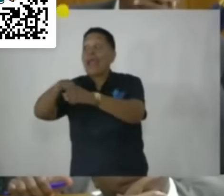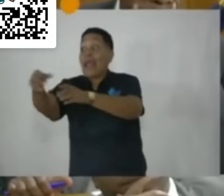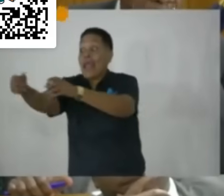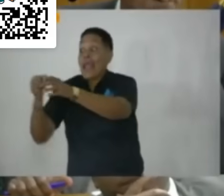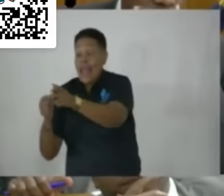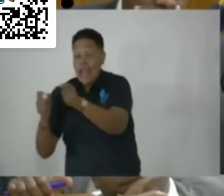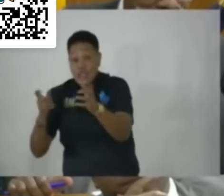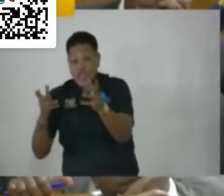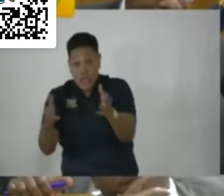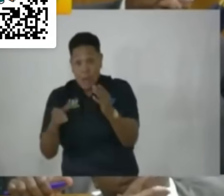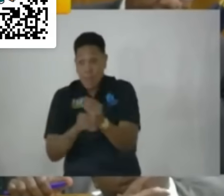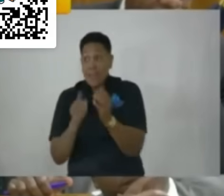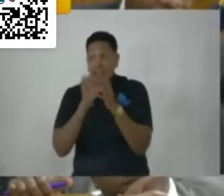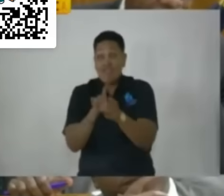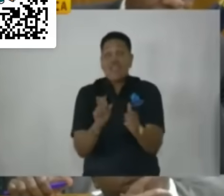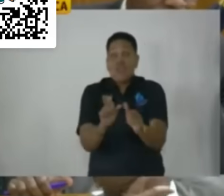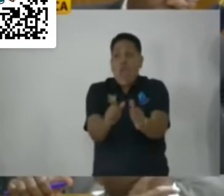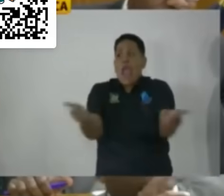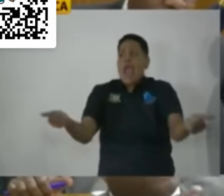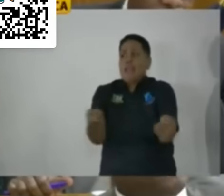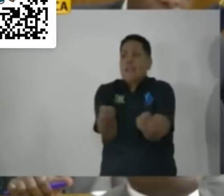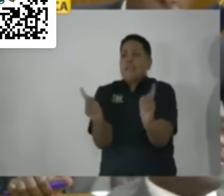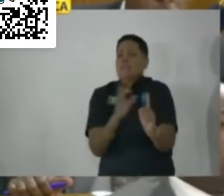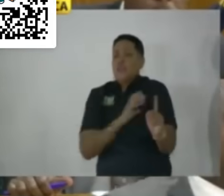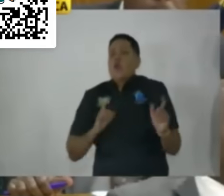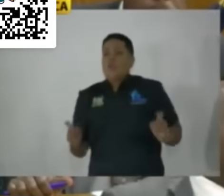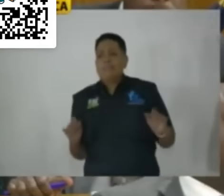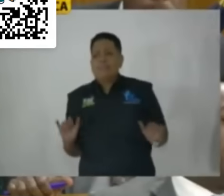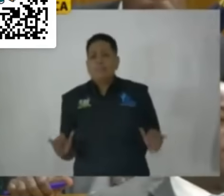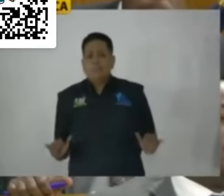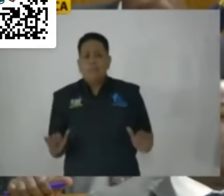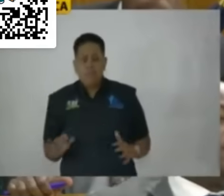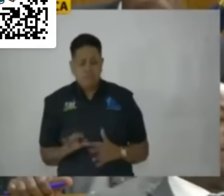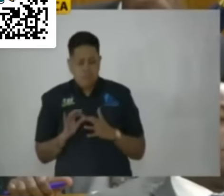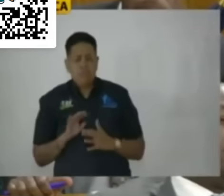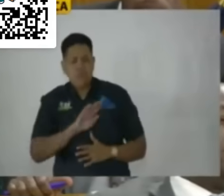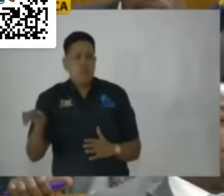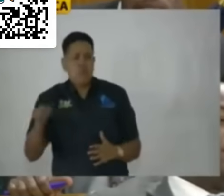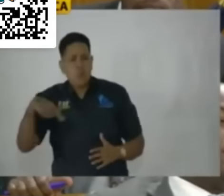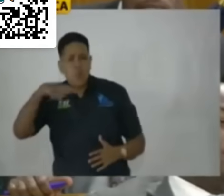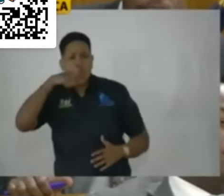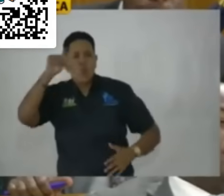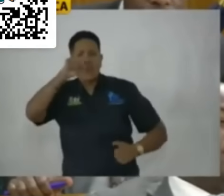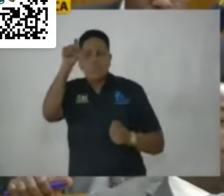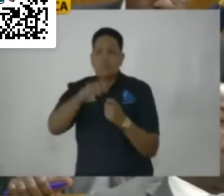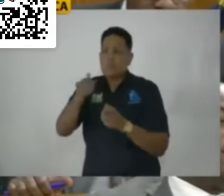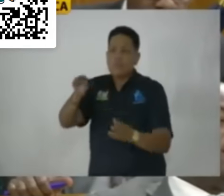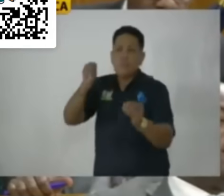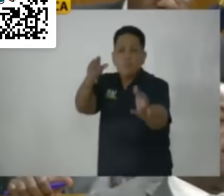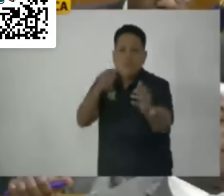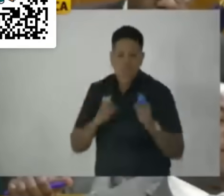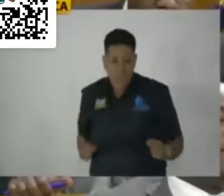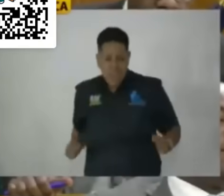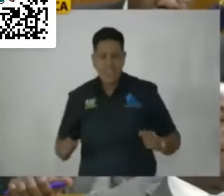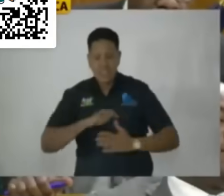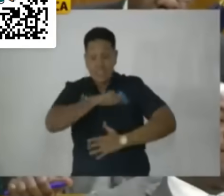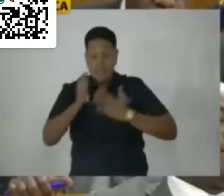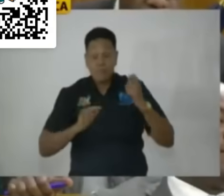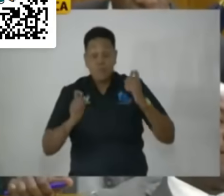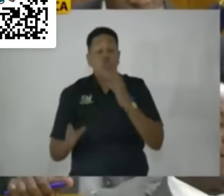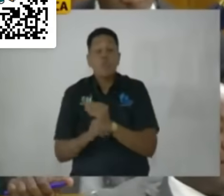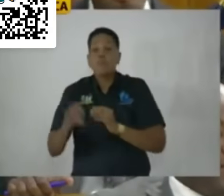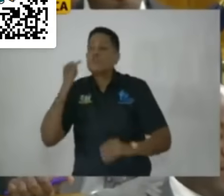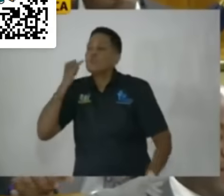chairman in relation to any of these committees, save and except those which specifically provide that the chairman is to